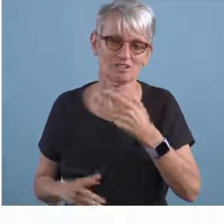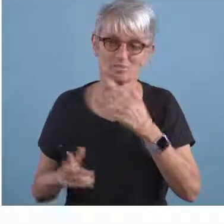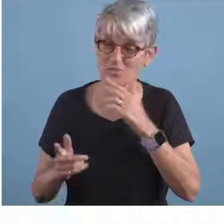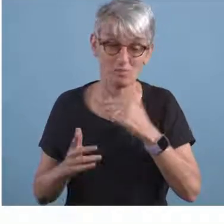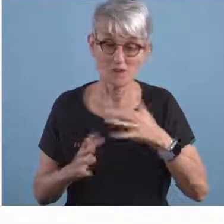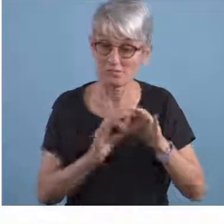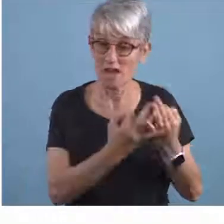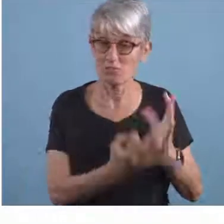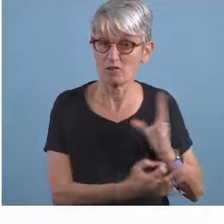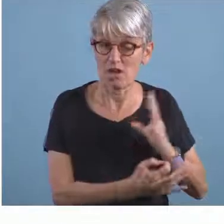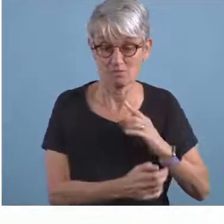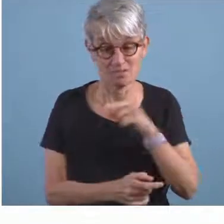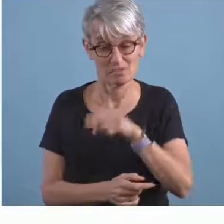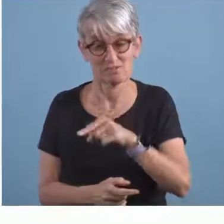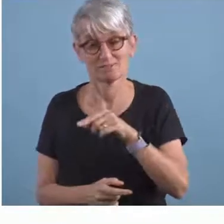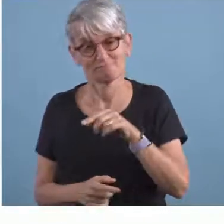that the families don't like it.